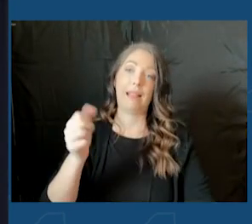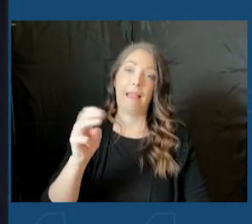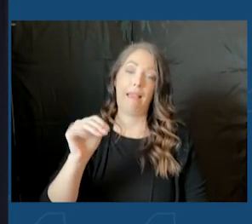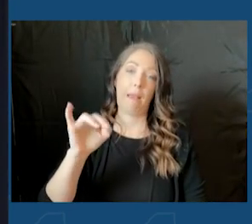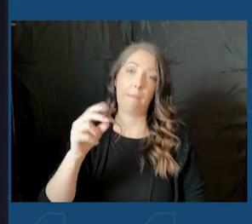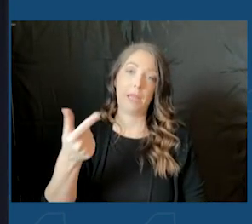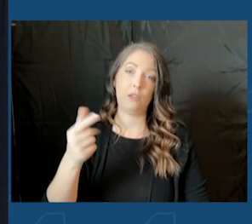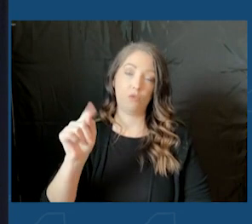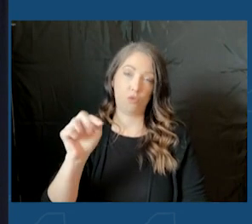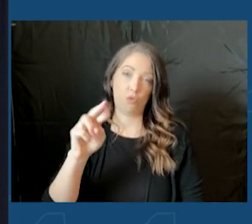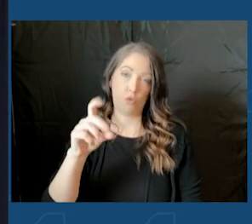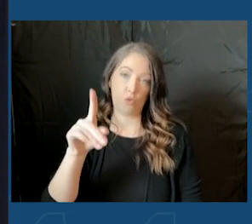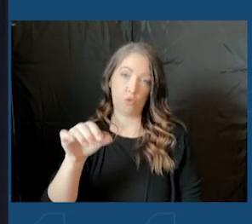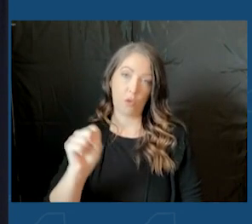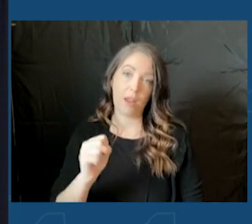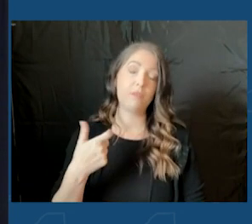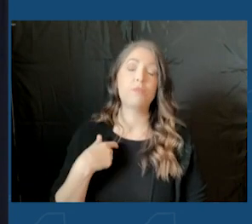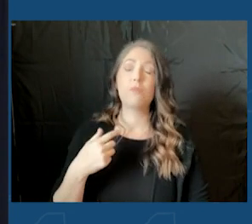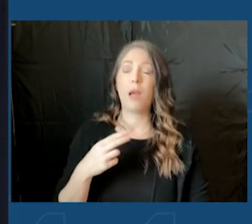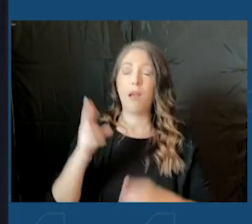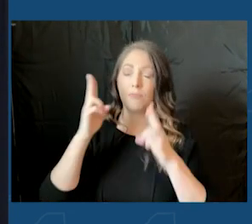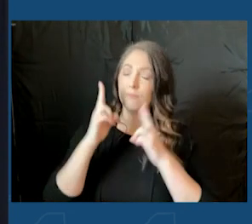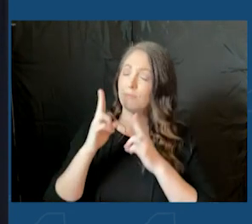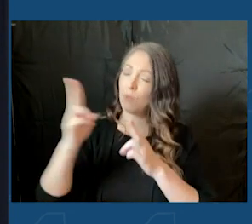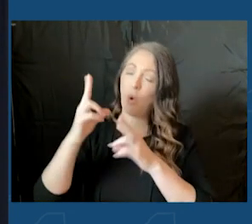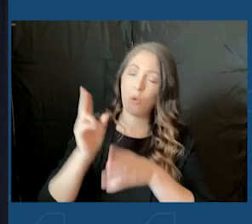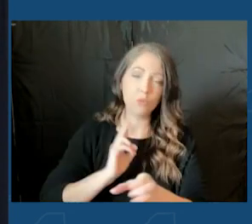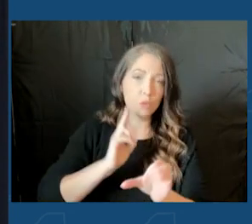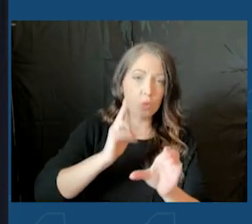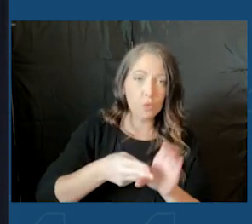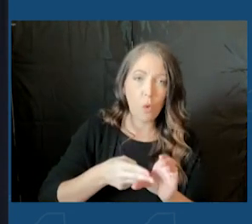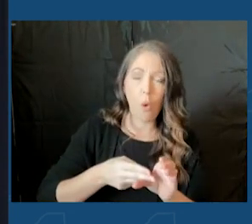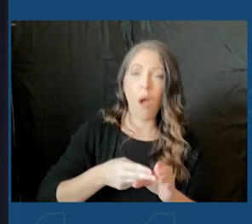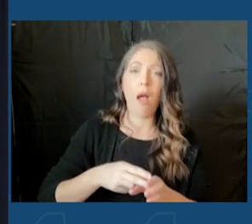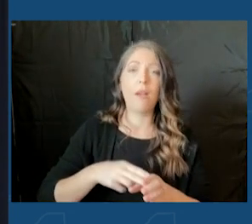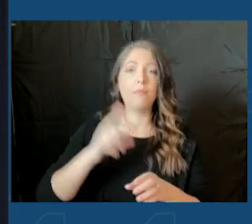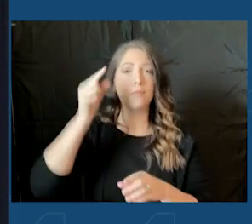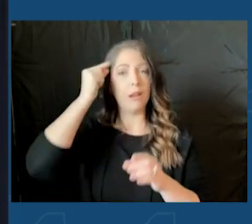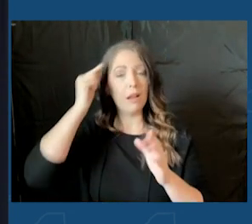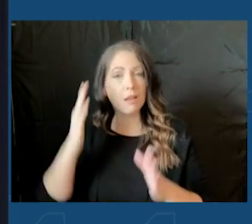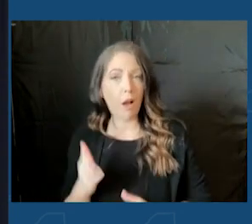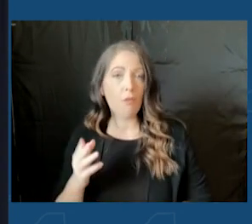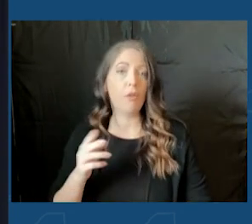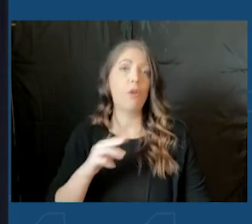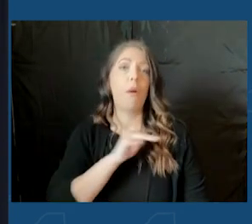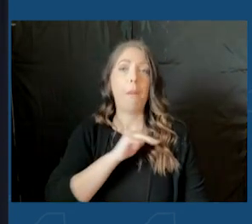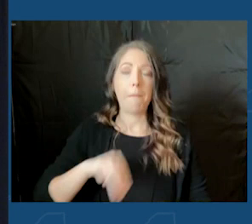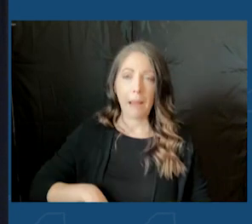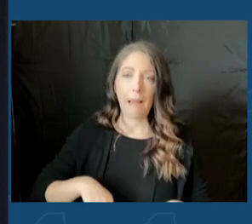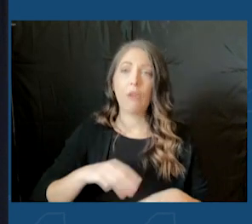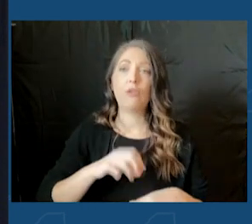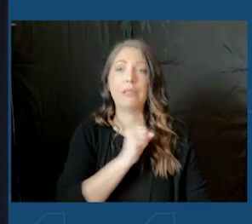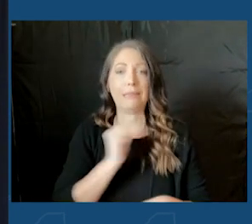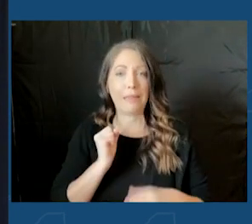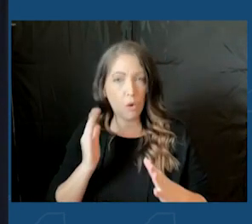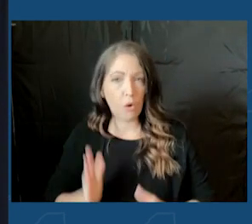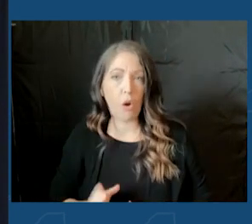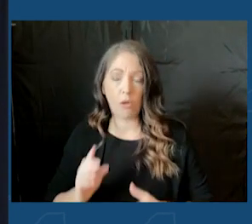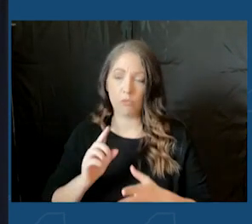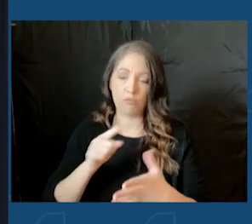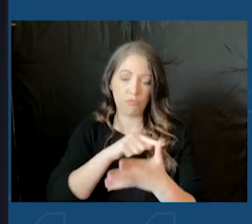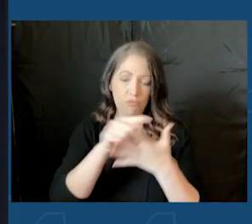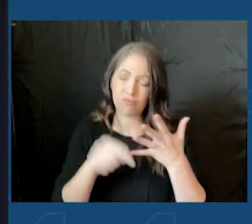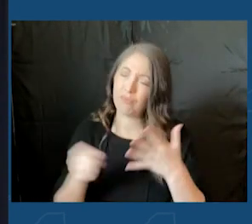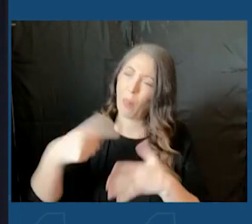and my honor to join Governor Hochul, Mayor Adams, Senator Kavanaugh, and Ted Houghton, who all worked